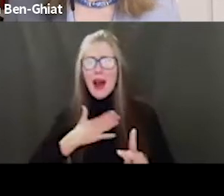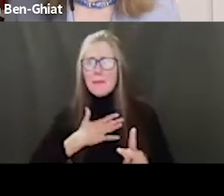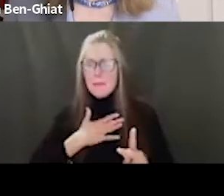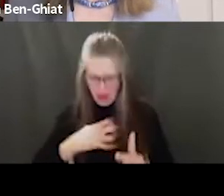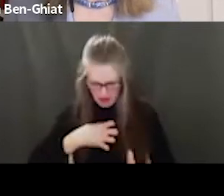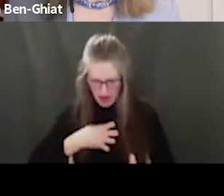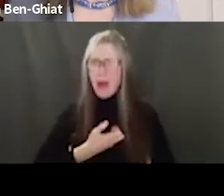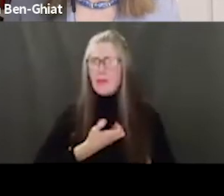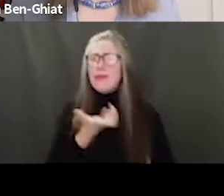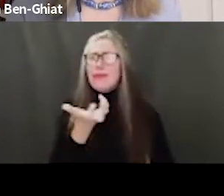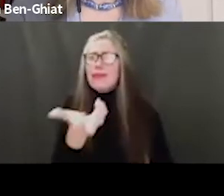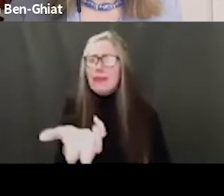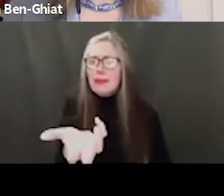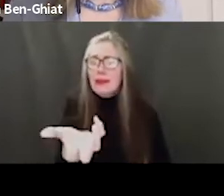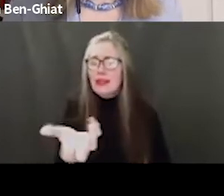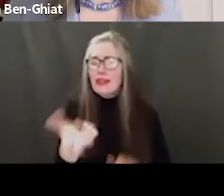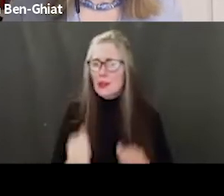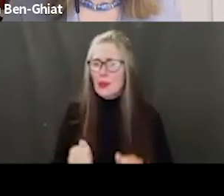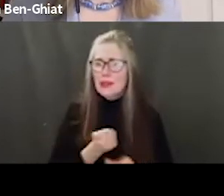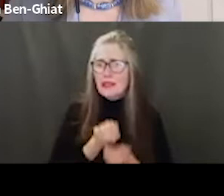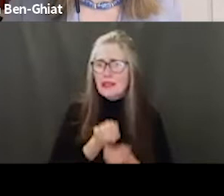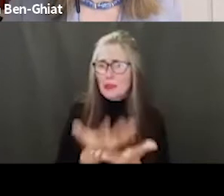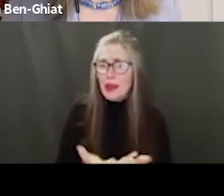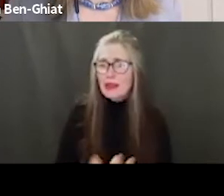to say. So this is important.